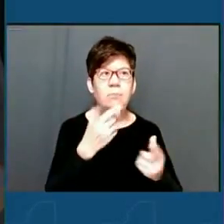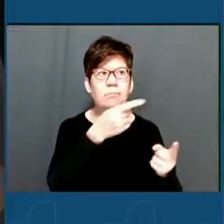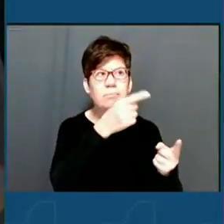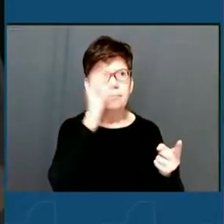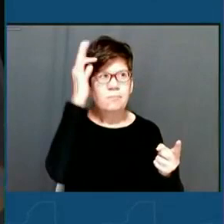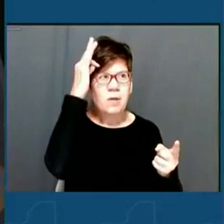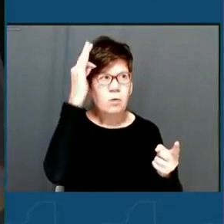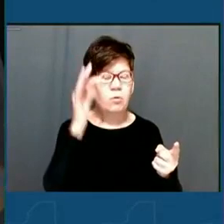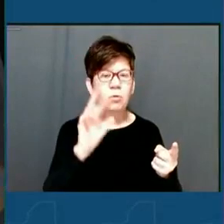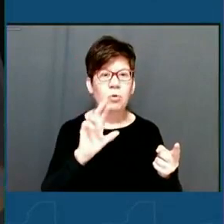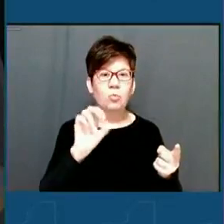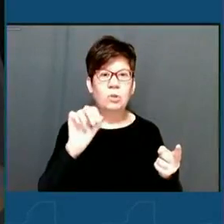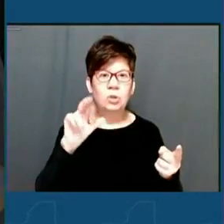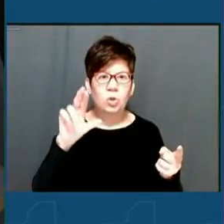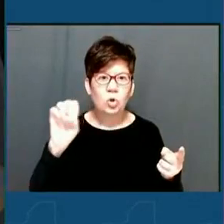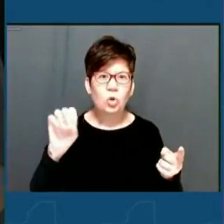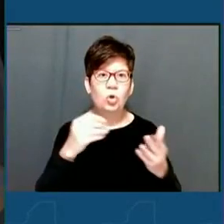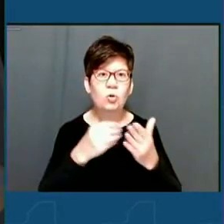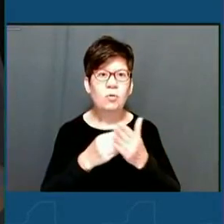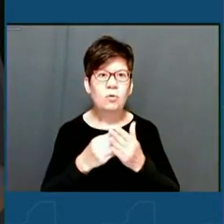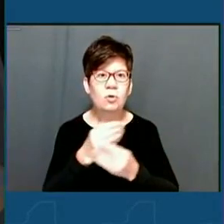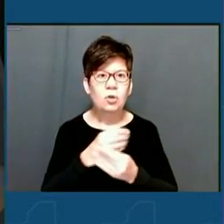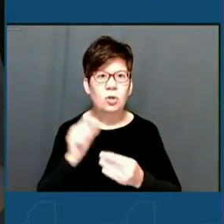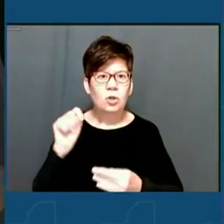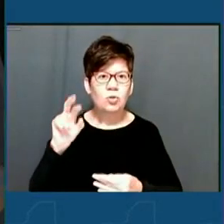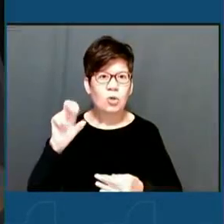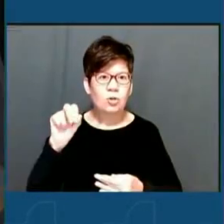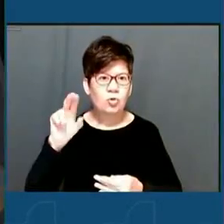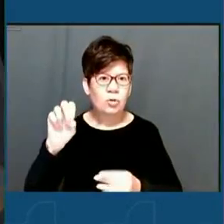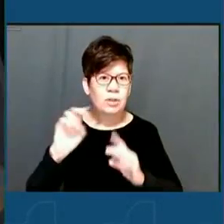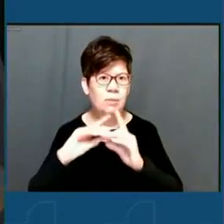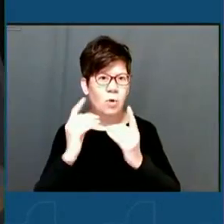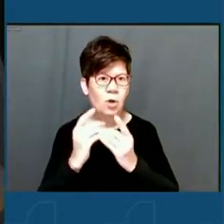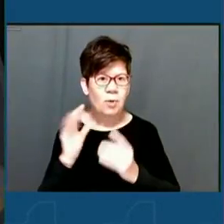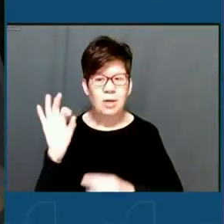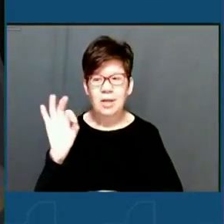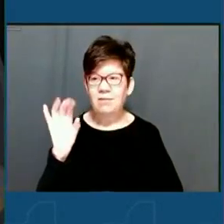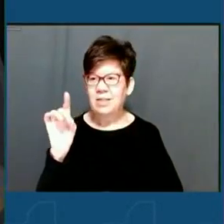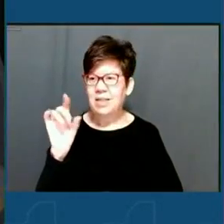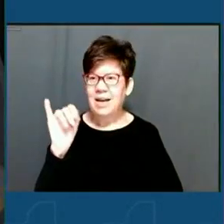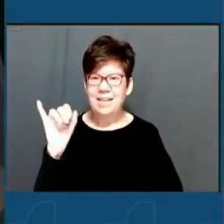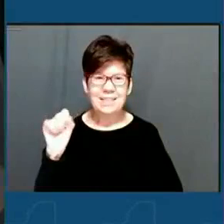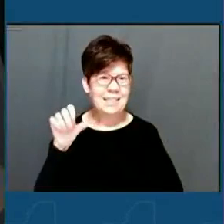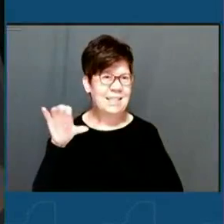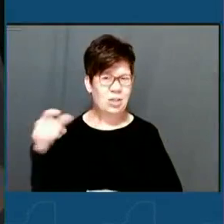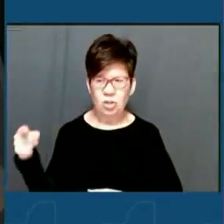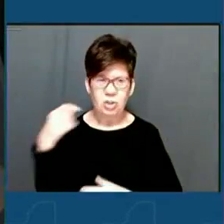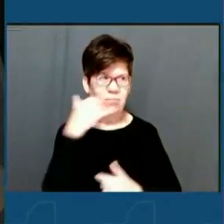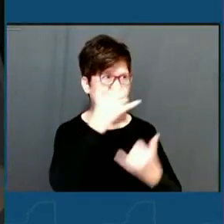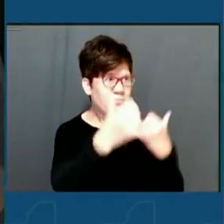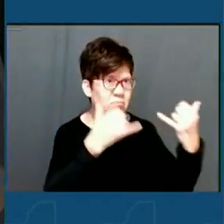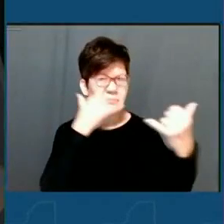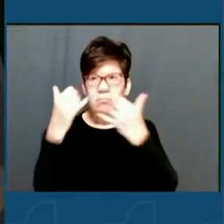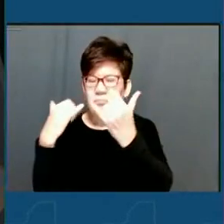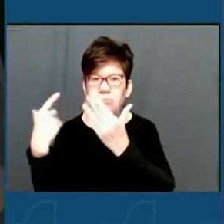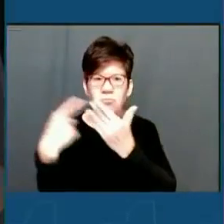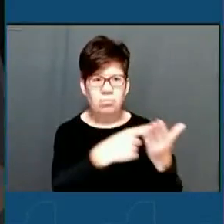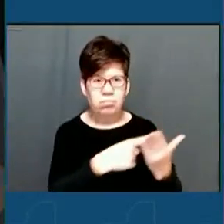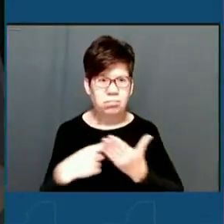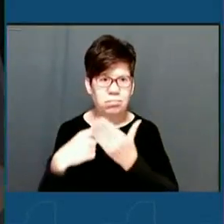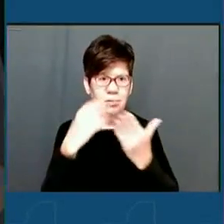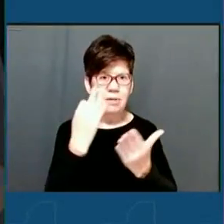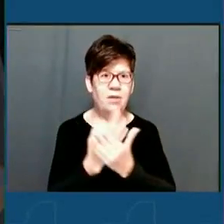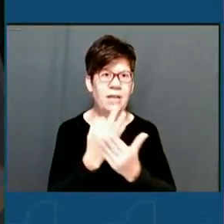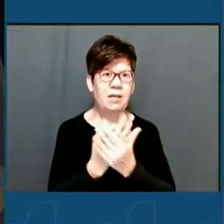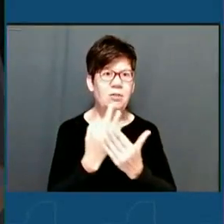Reserve, the Treasury Department, FDIC, and all the financial institutions that were very much concerned about